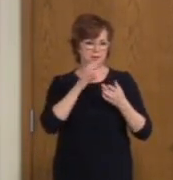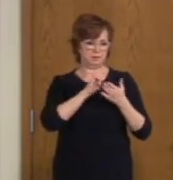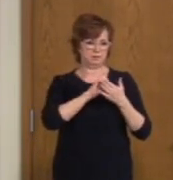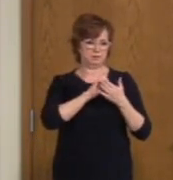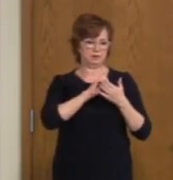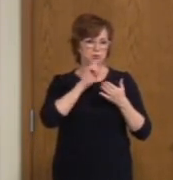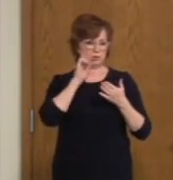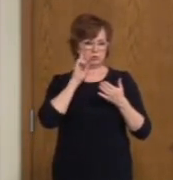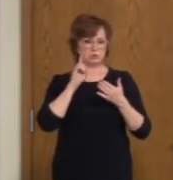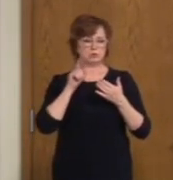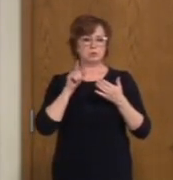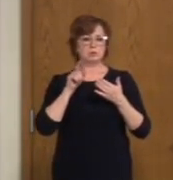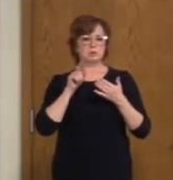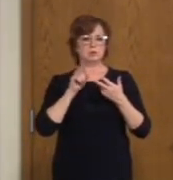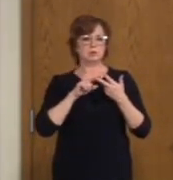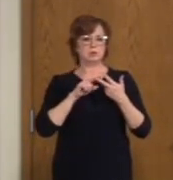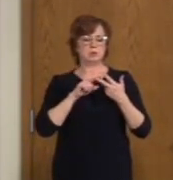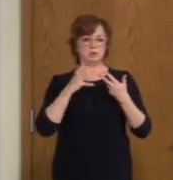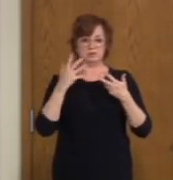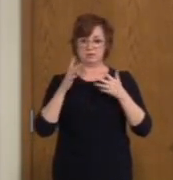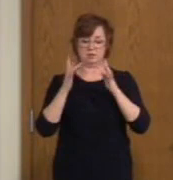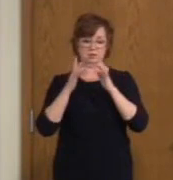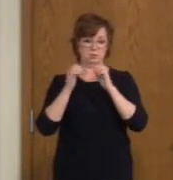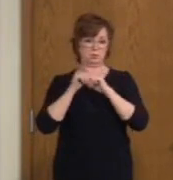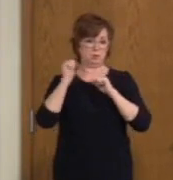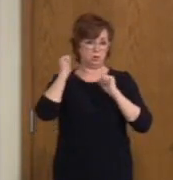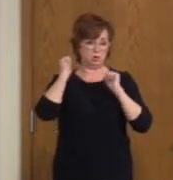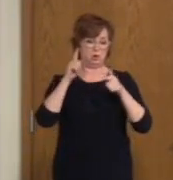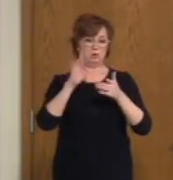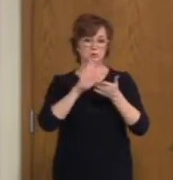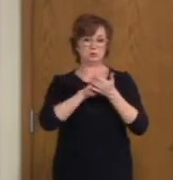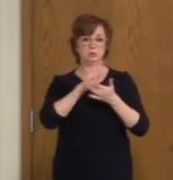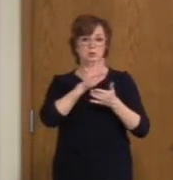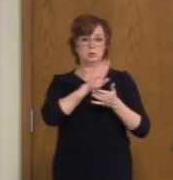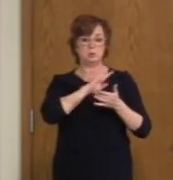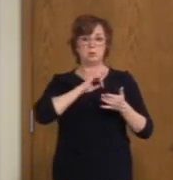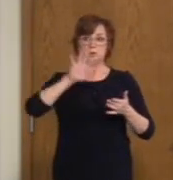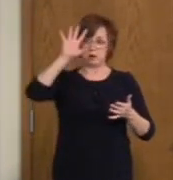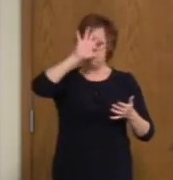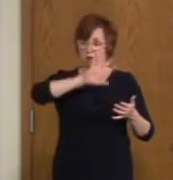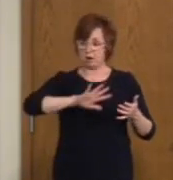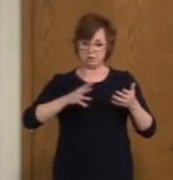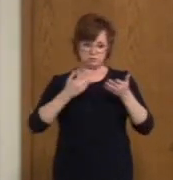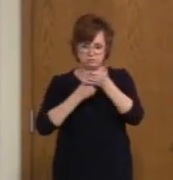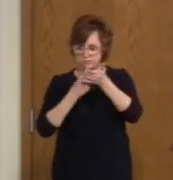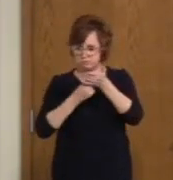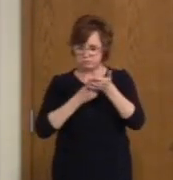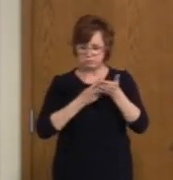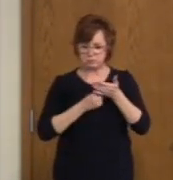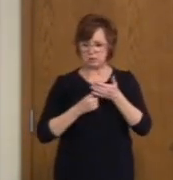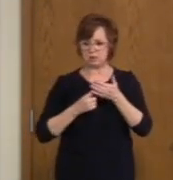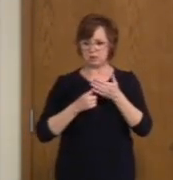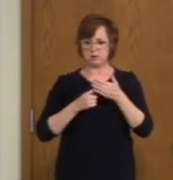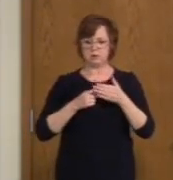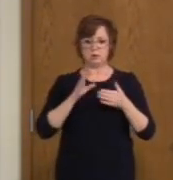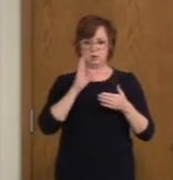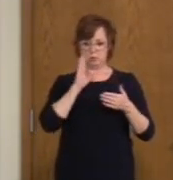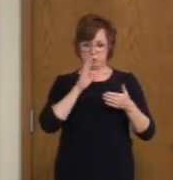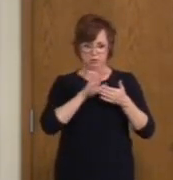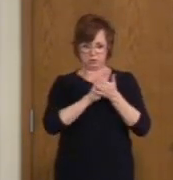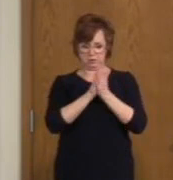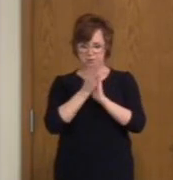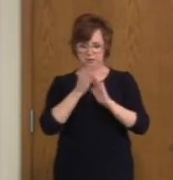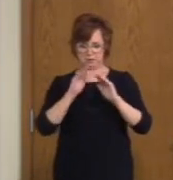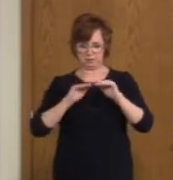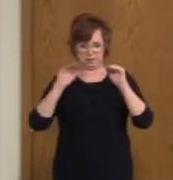in conversation with school boards across this province on the opportunities that we have to move to a level 4 or online or